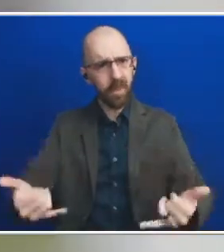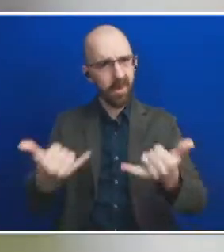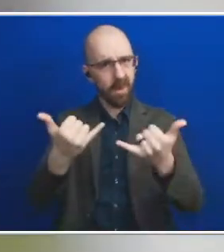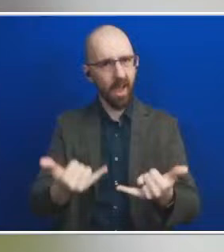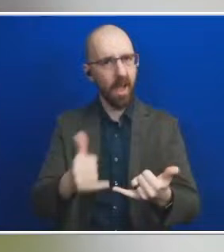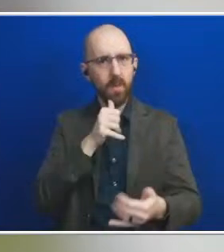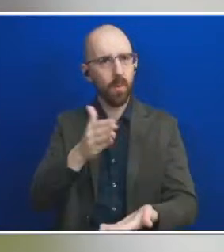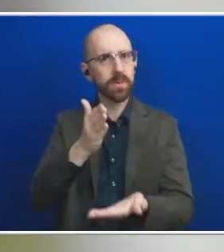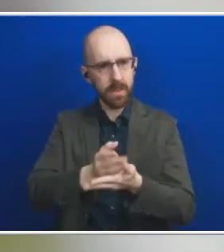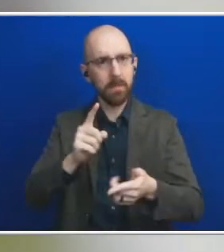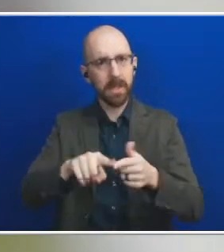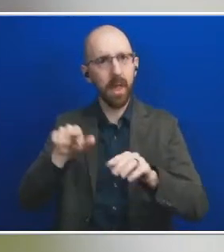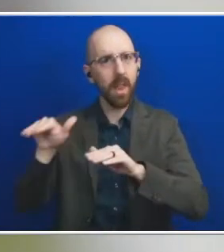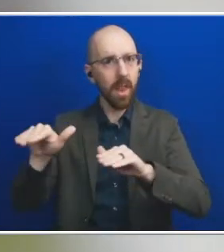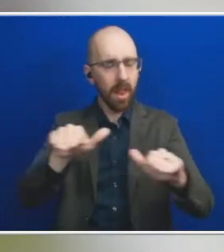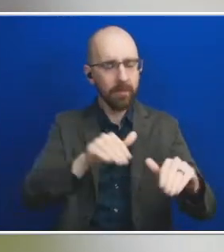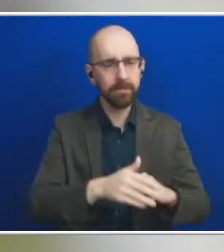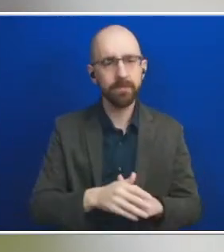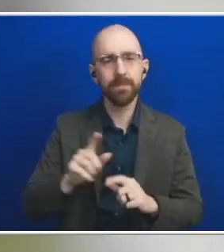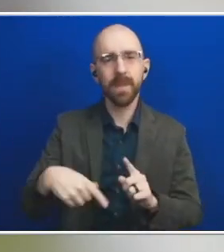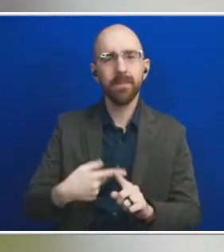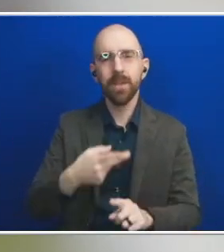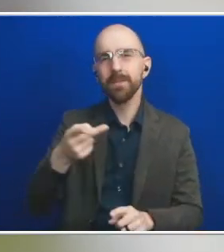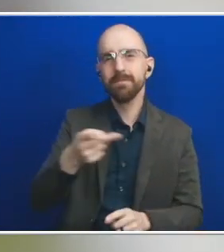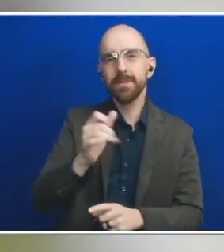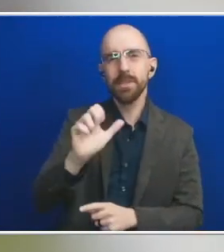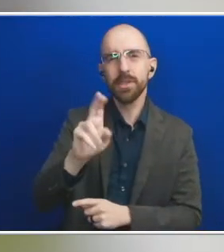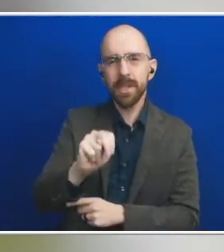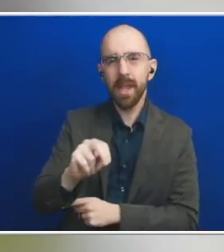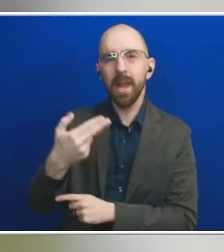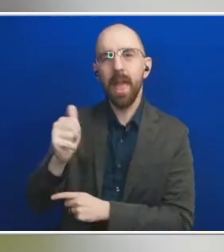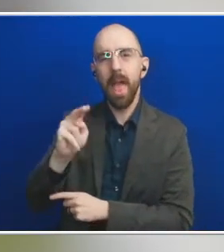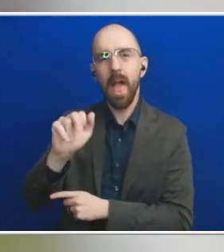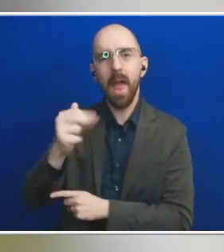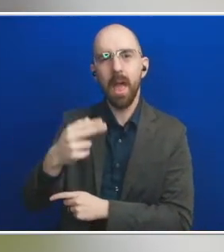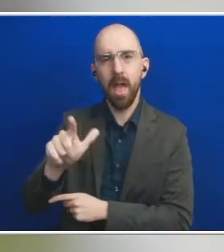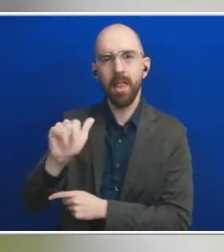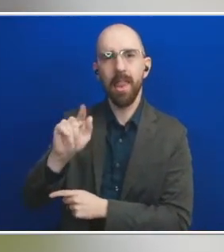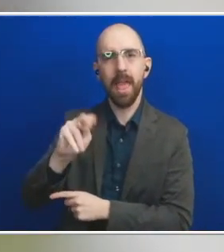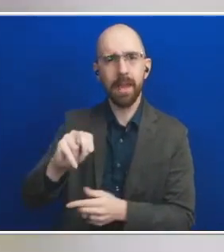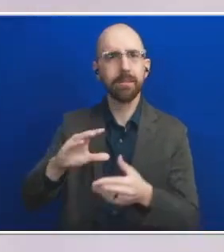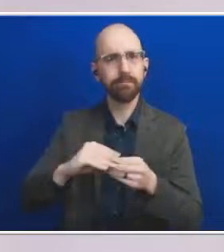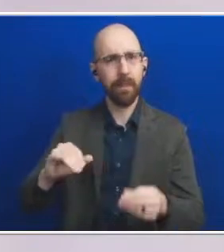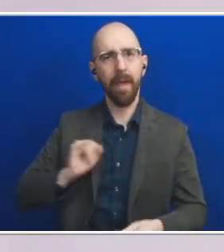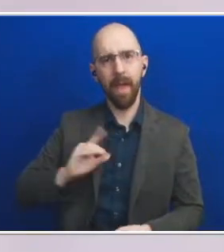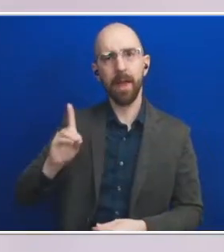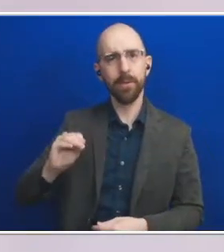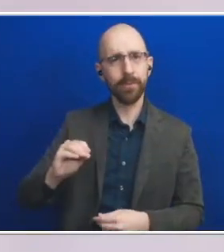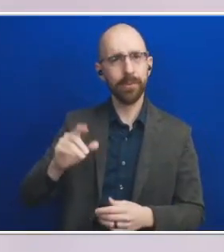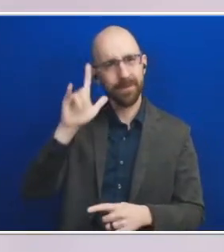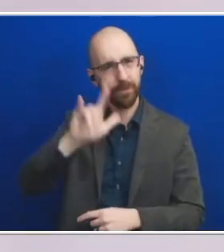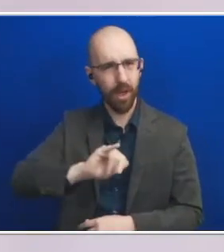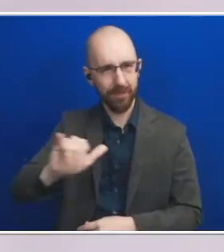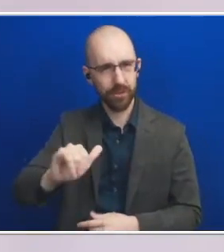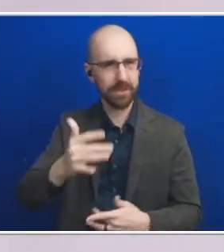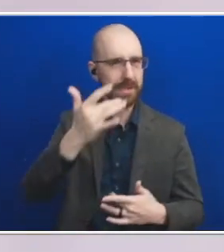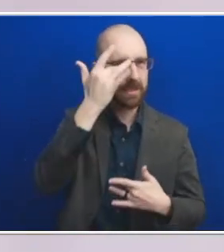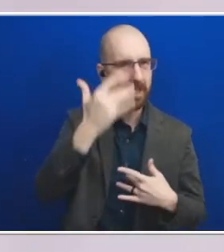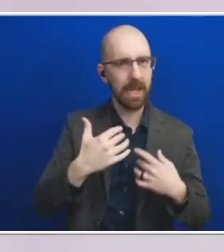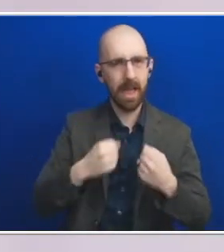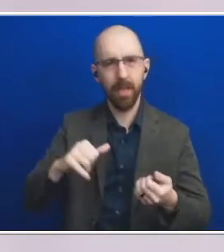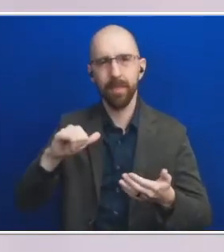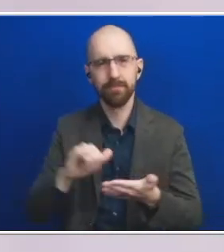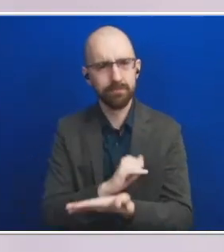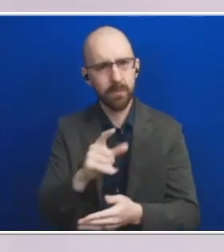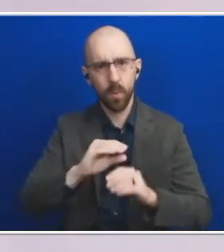When Jackson and Hannah Layton said, "I do," it was forever, through sickness and in health. They had no idea that within